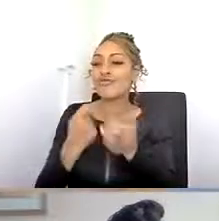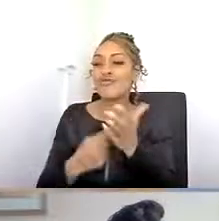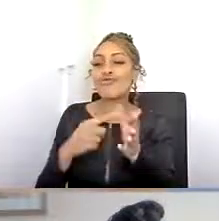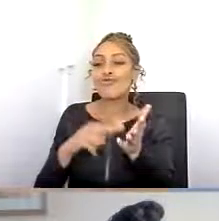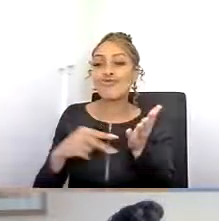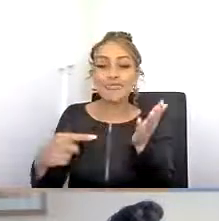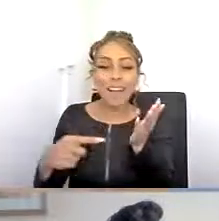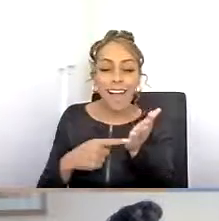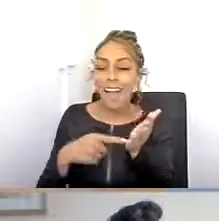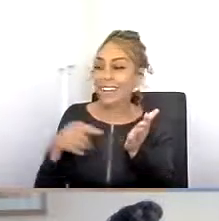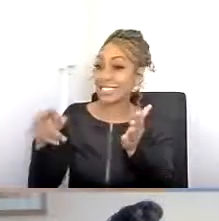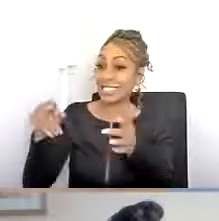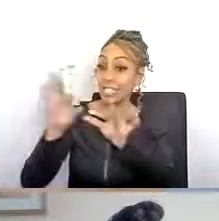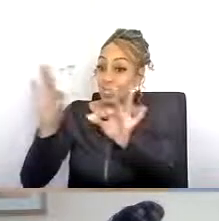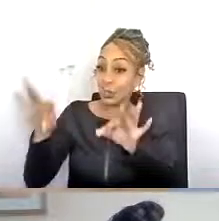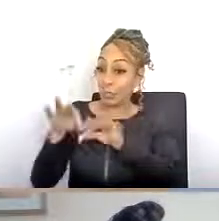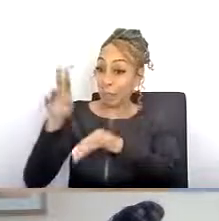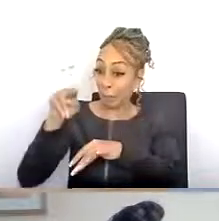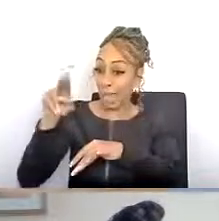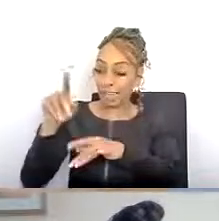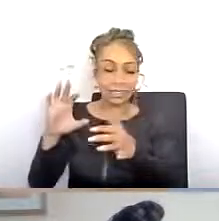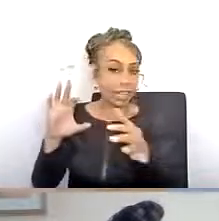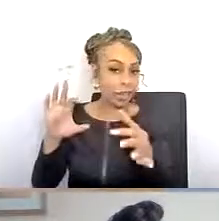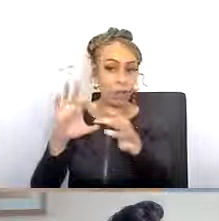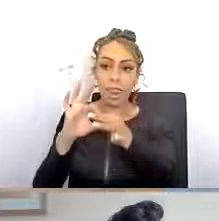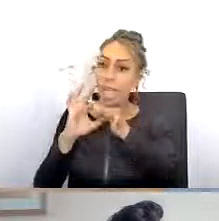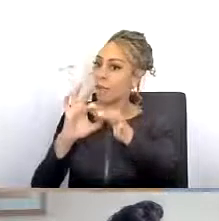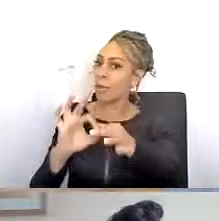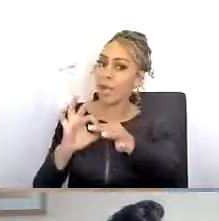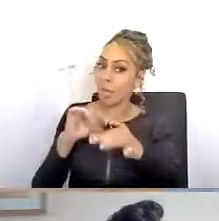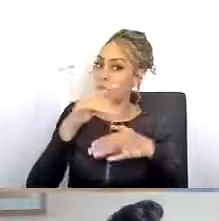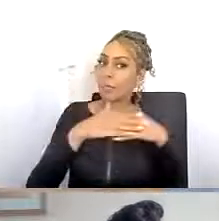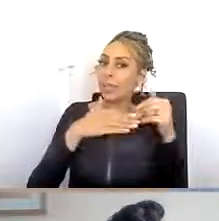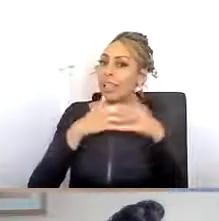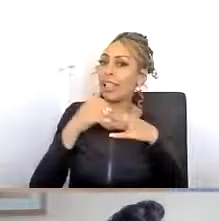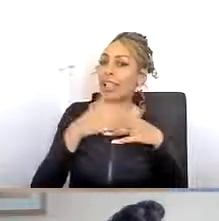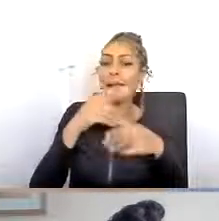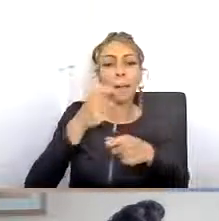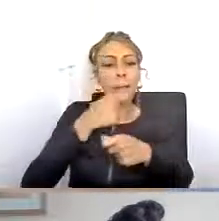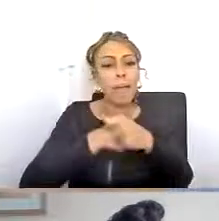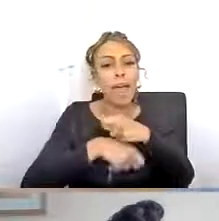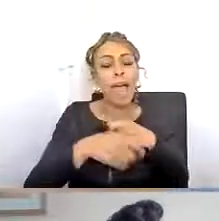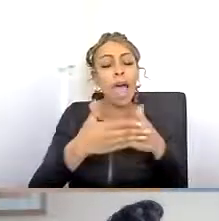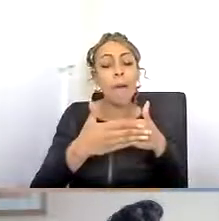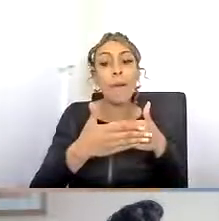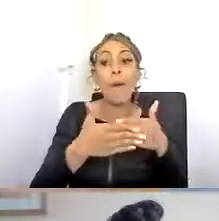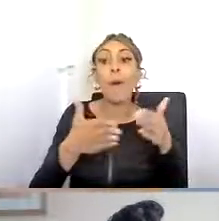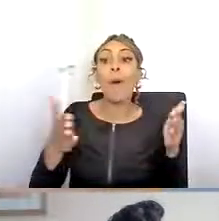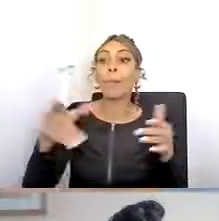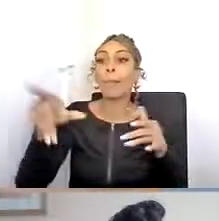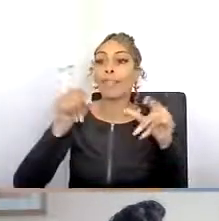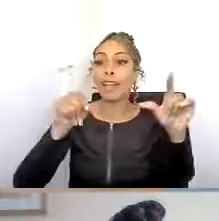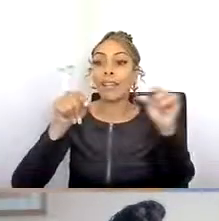century British artists locally, and the building itself almost became an open invitation to start